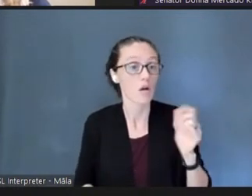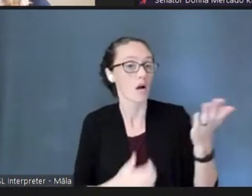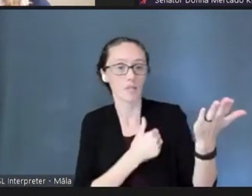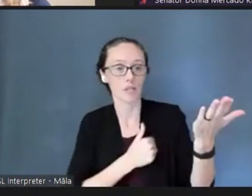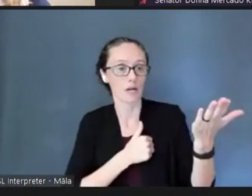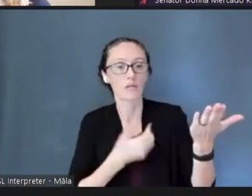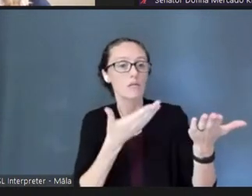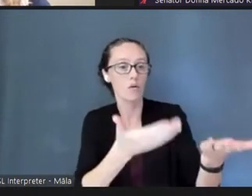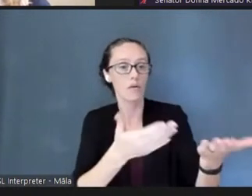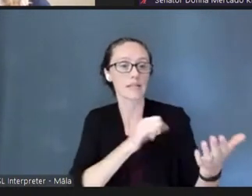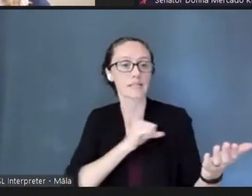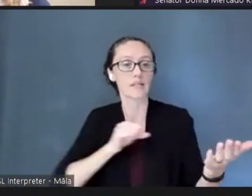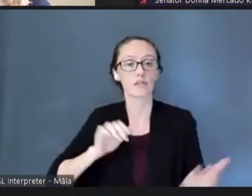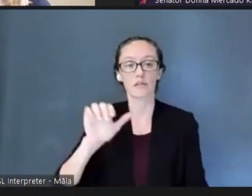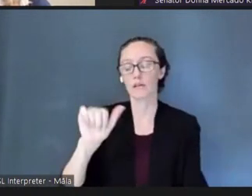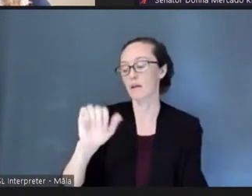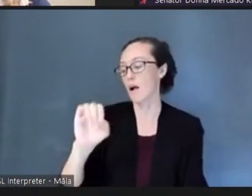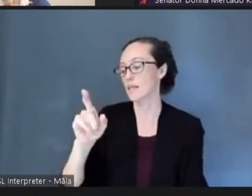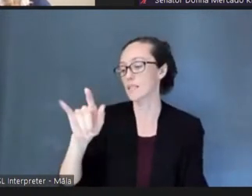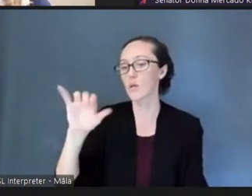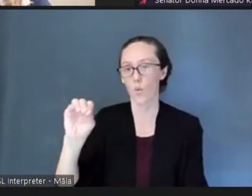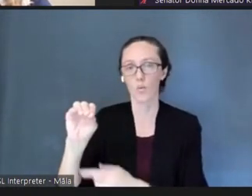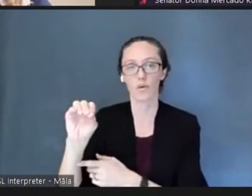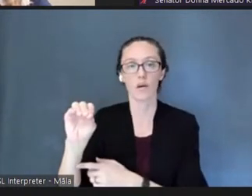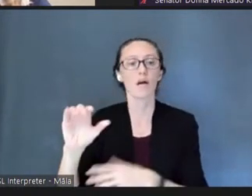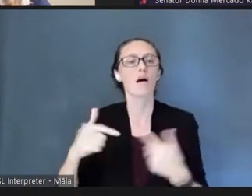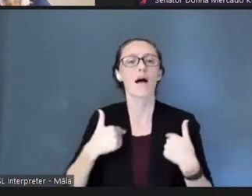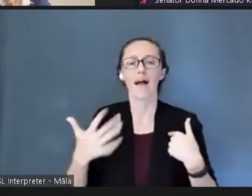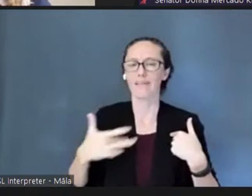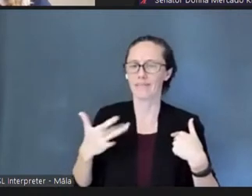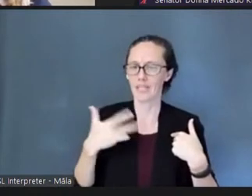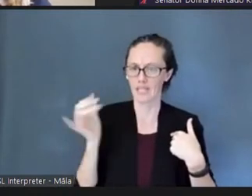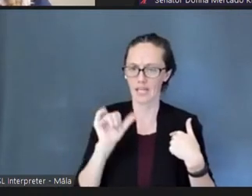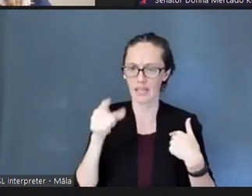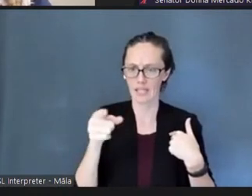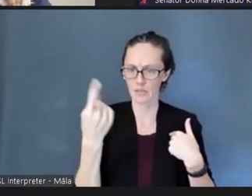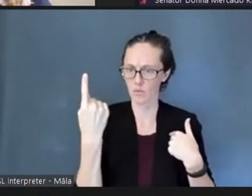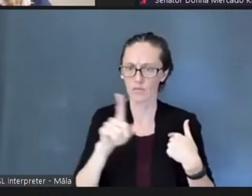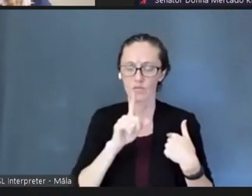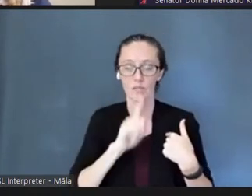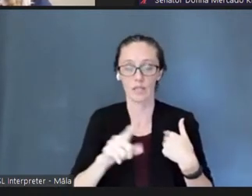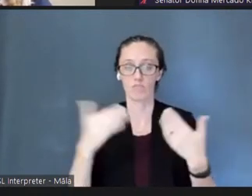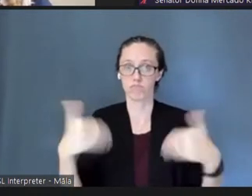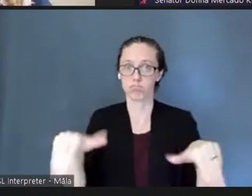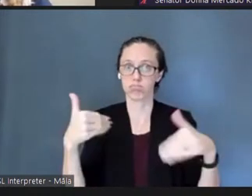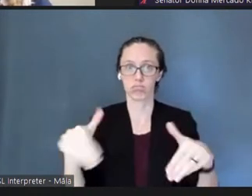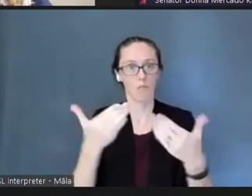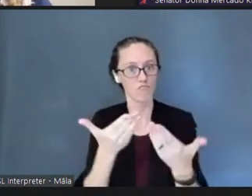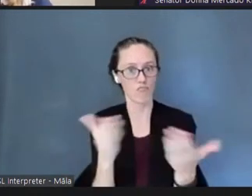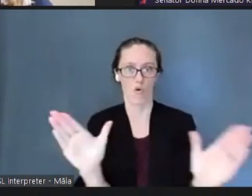Senator Ocasio. I'm sorry. I feel like this one is really overly broad.